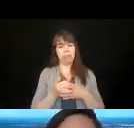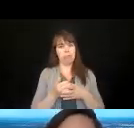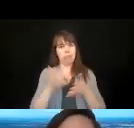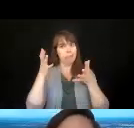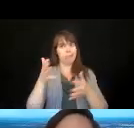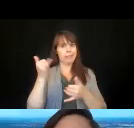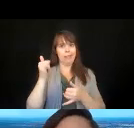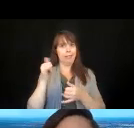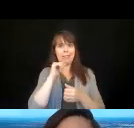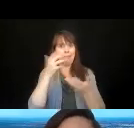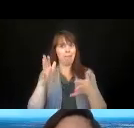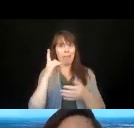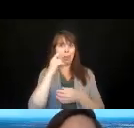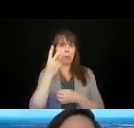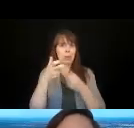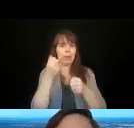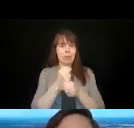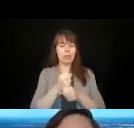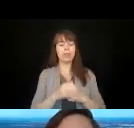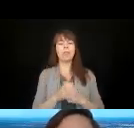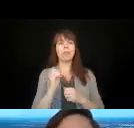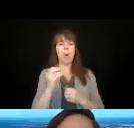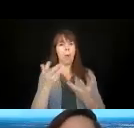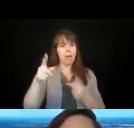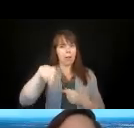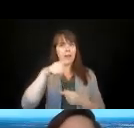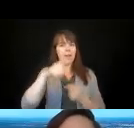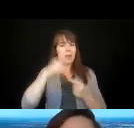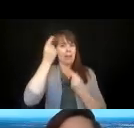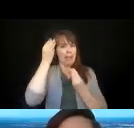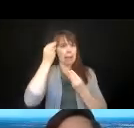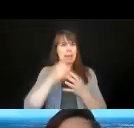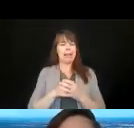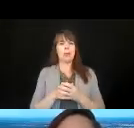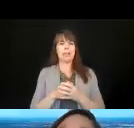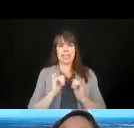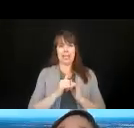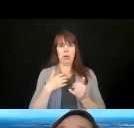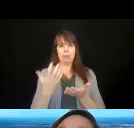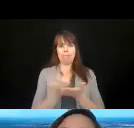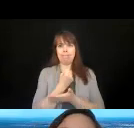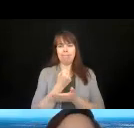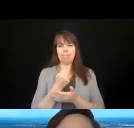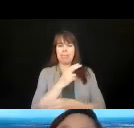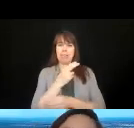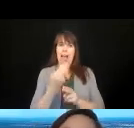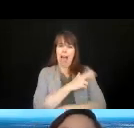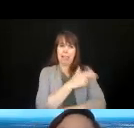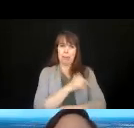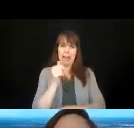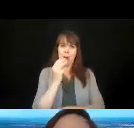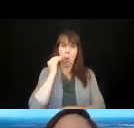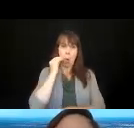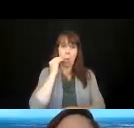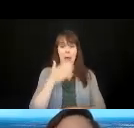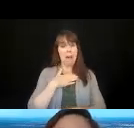years. And so I want everybody on the line today to be thinking about, how can we utilize hospital care at home? Do I have a patient here